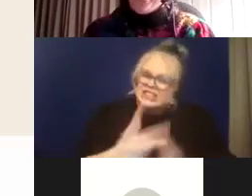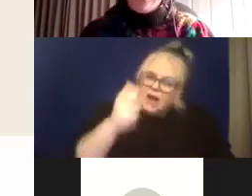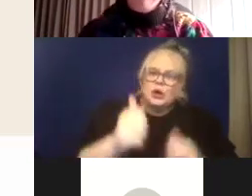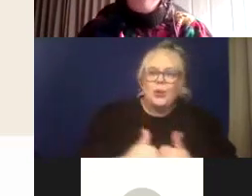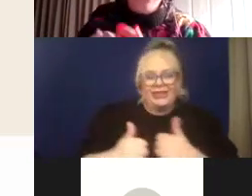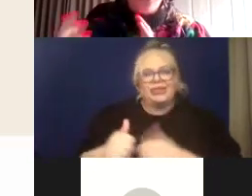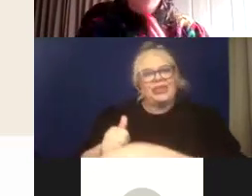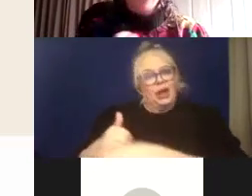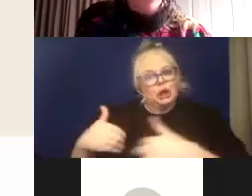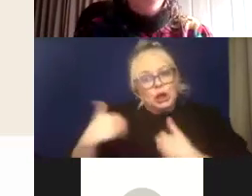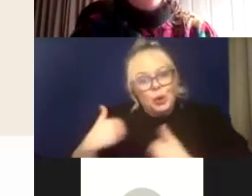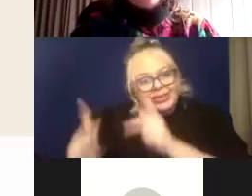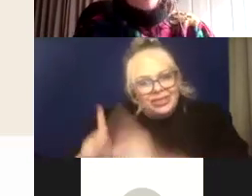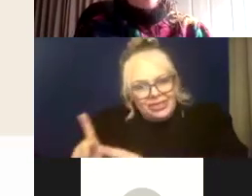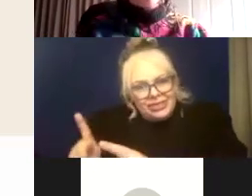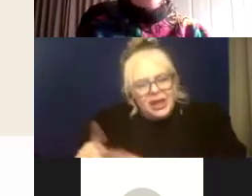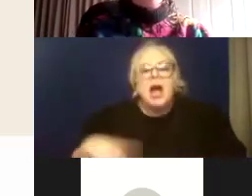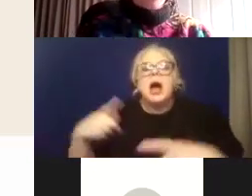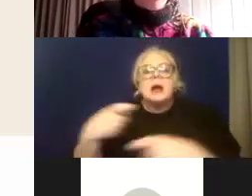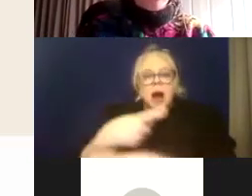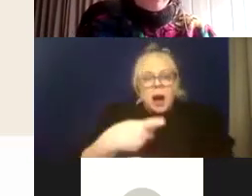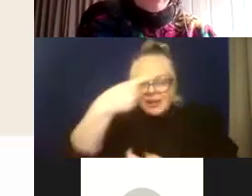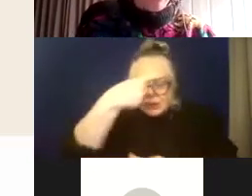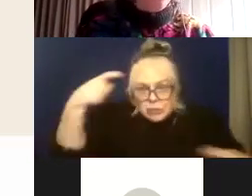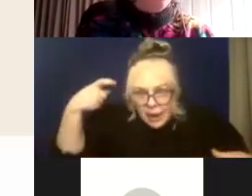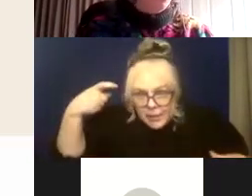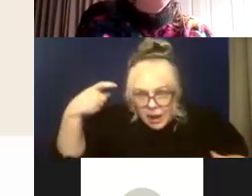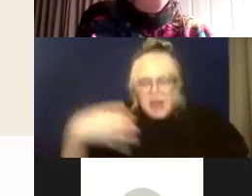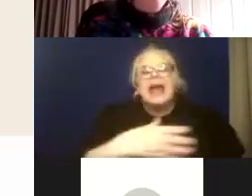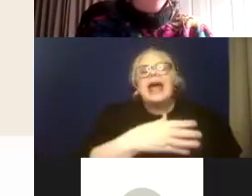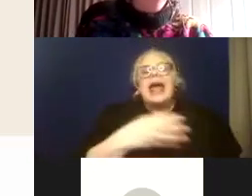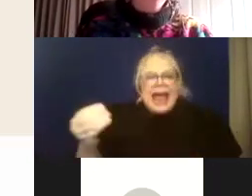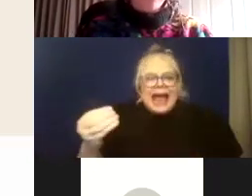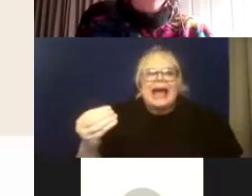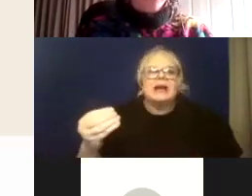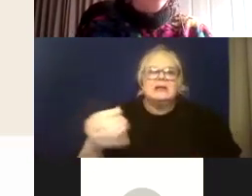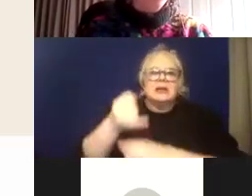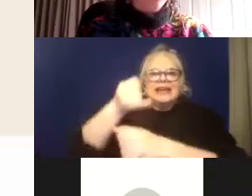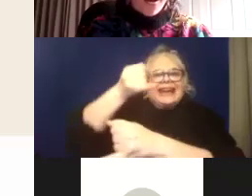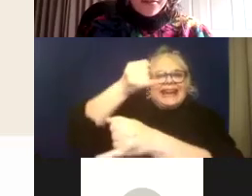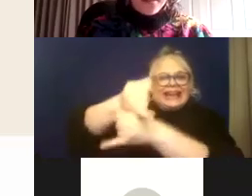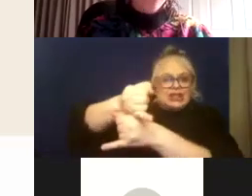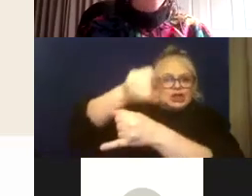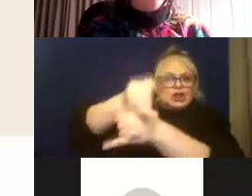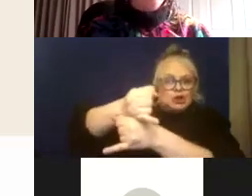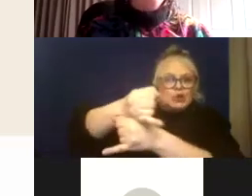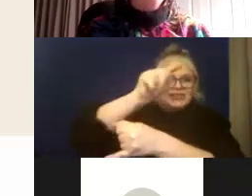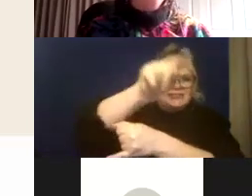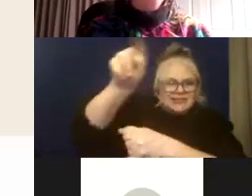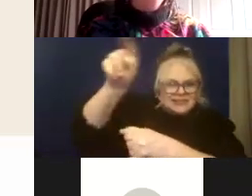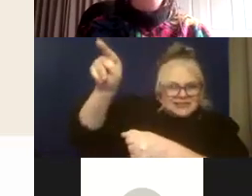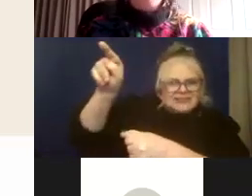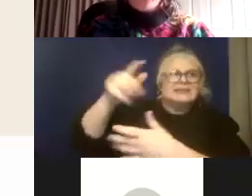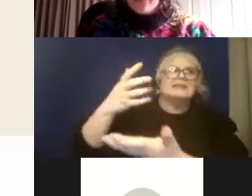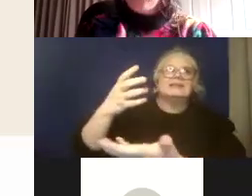complex trauma, all of which are pretty commonplace when we're talking about these cases. So just be aware that these cases are tough